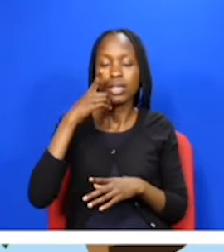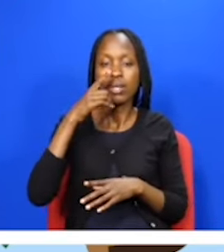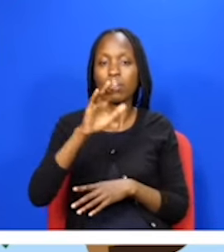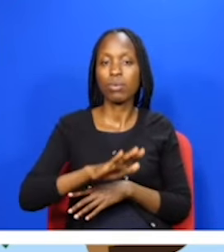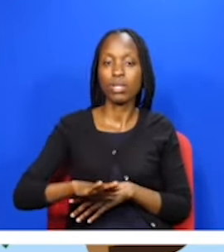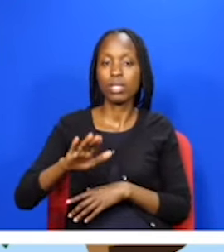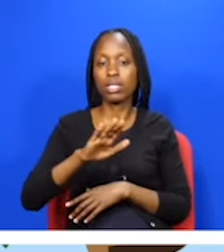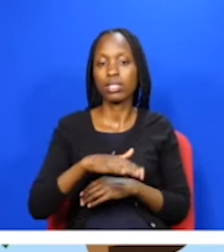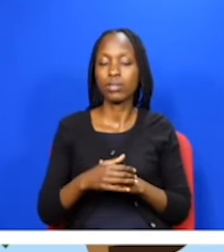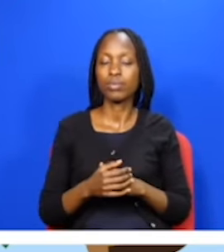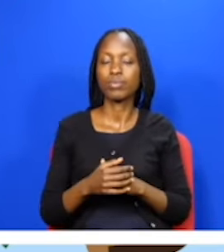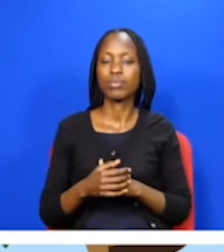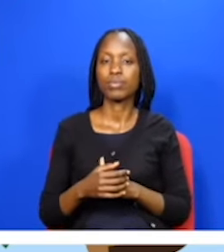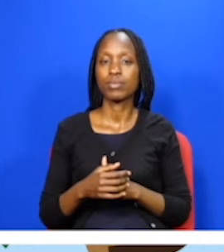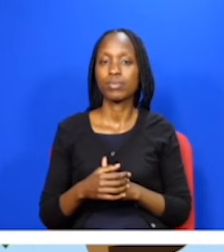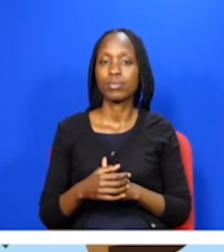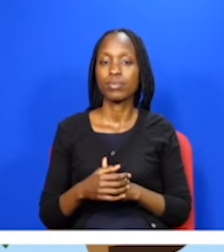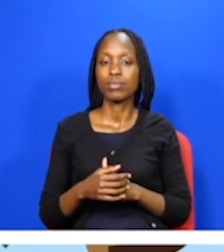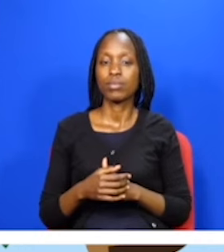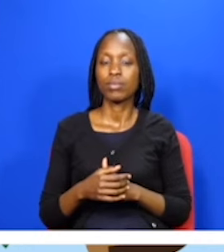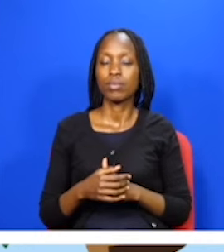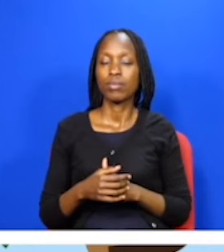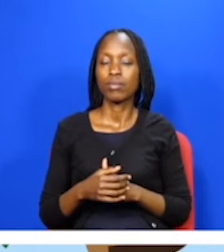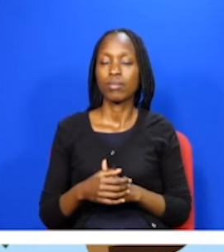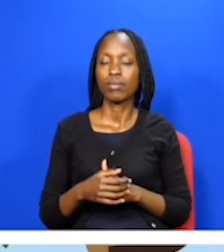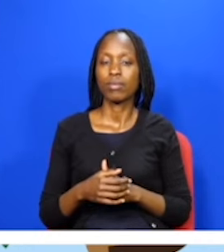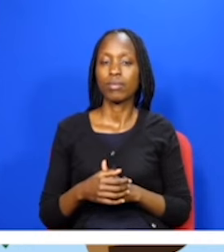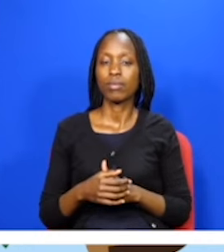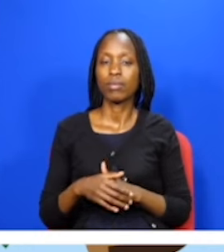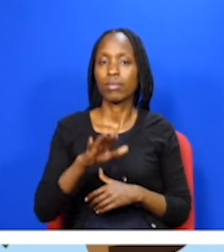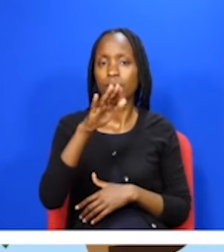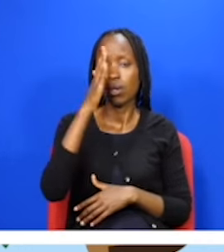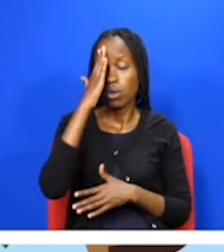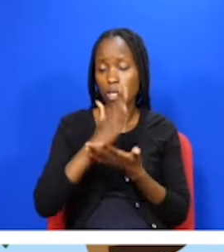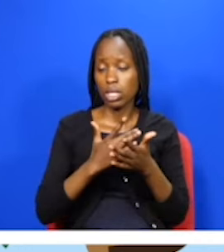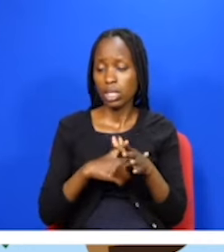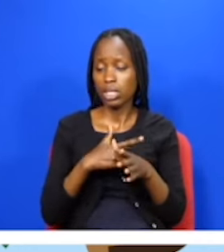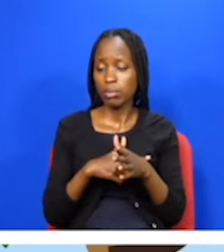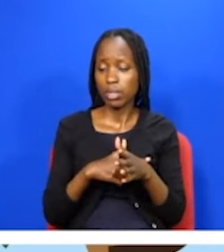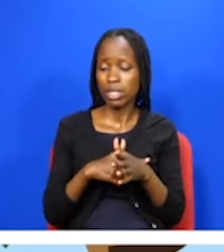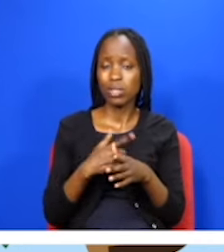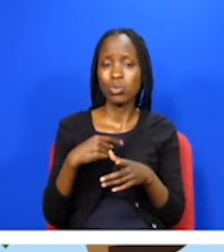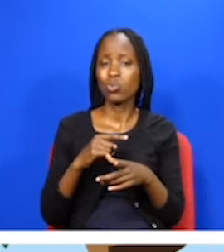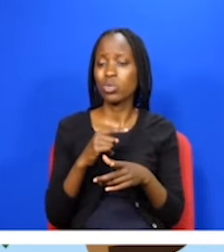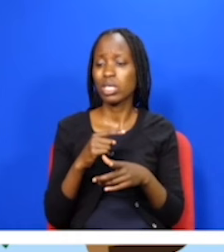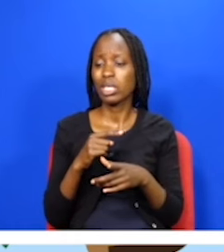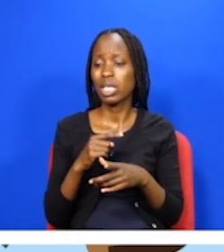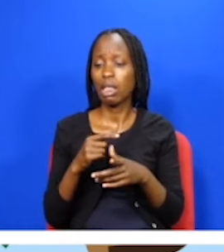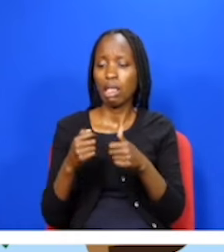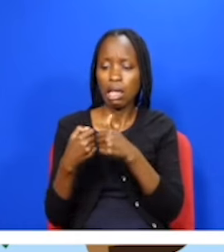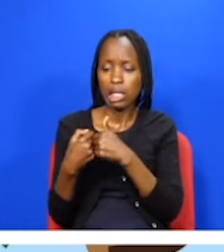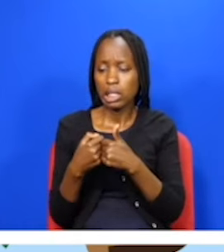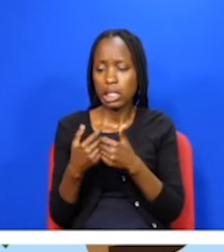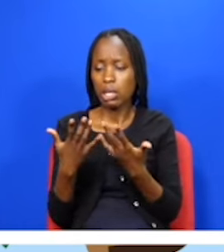were. They never saw Canaan. Sometimes we face obstacles. Sometimes you are afraid or you are fearful